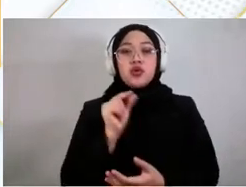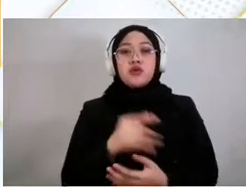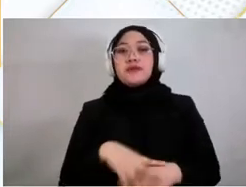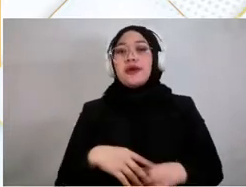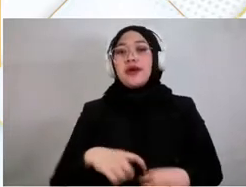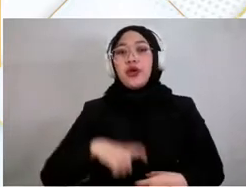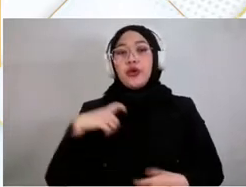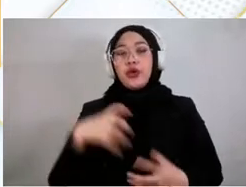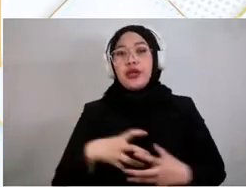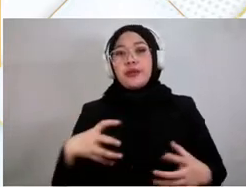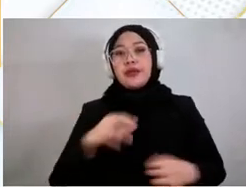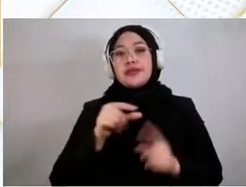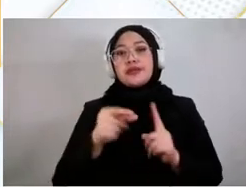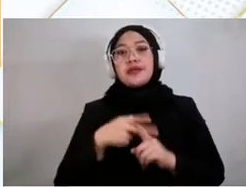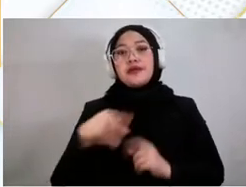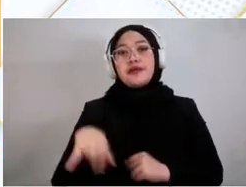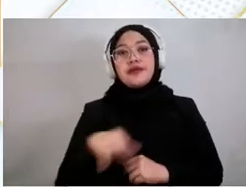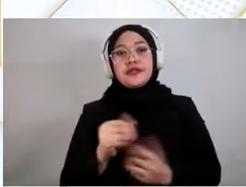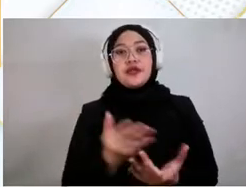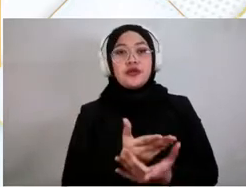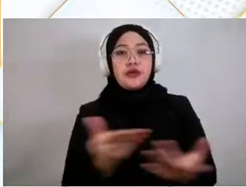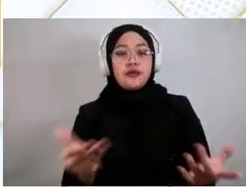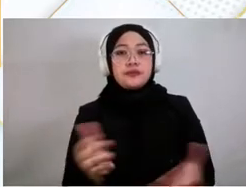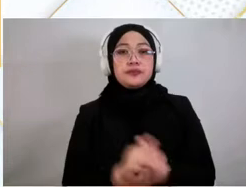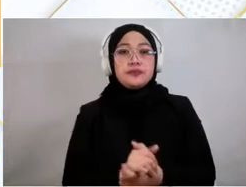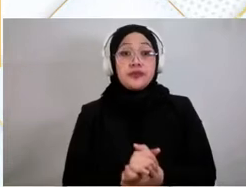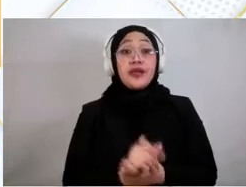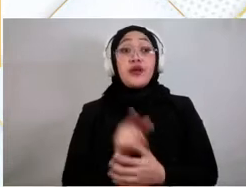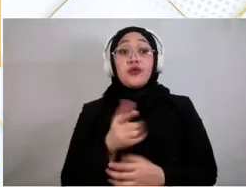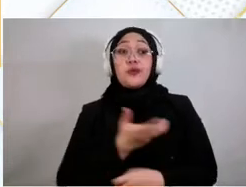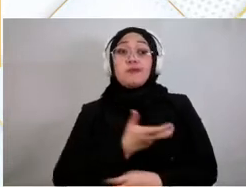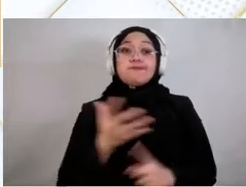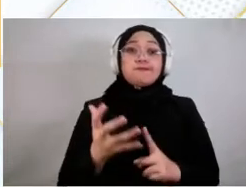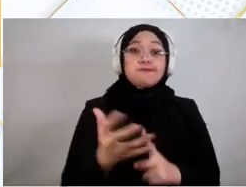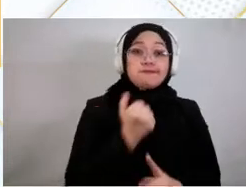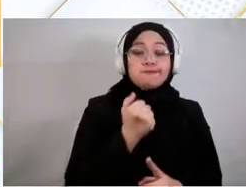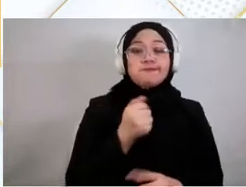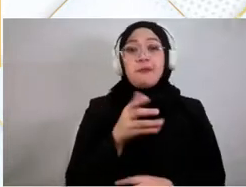So, in order to that, I think we have also